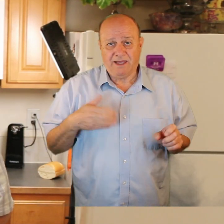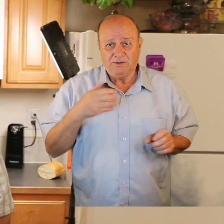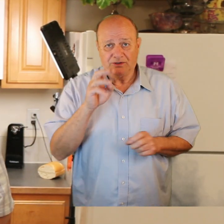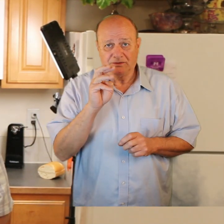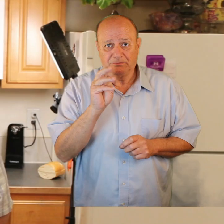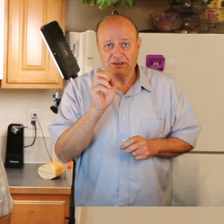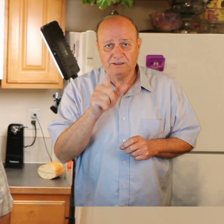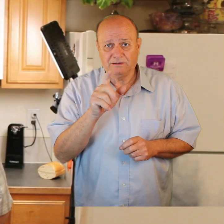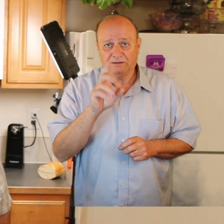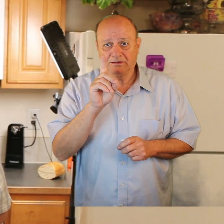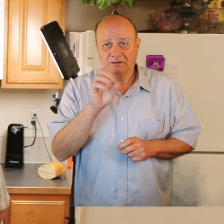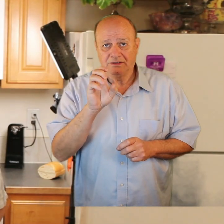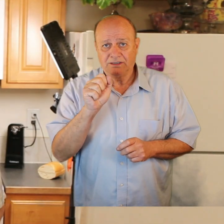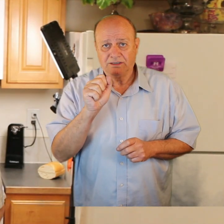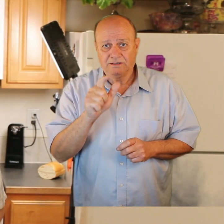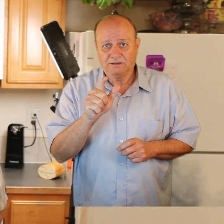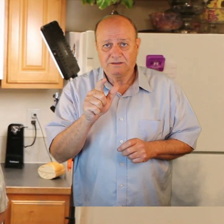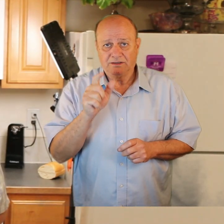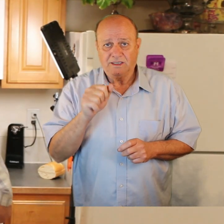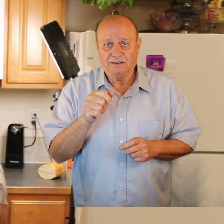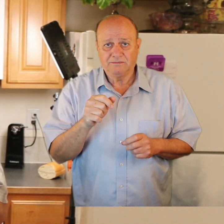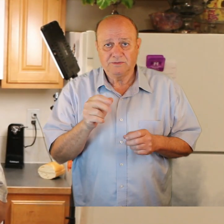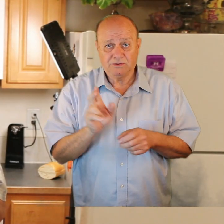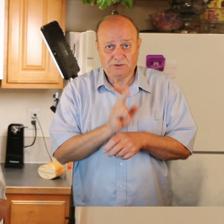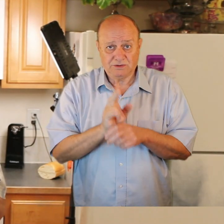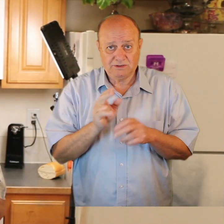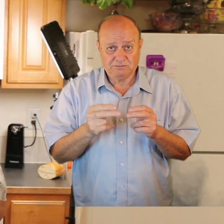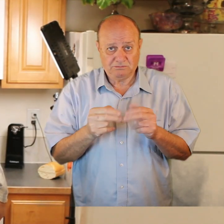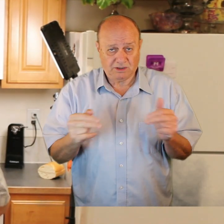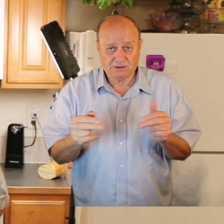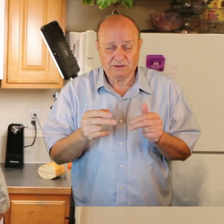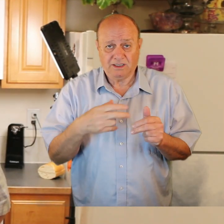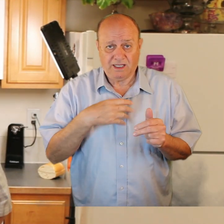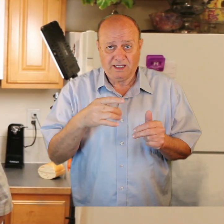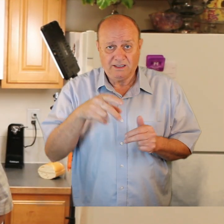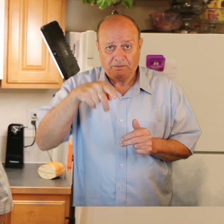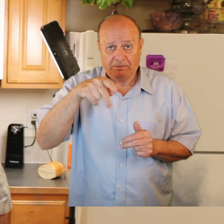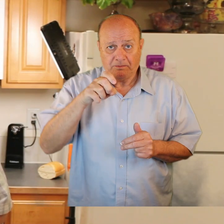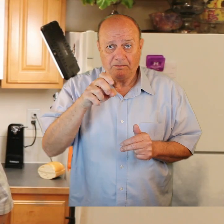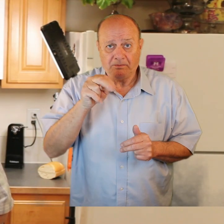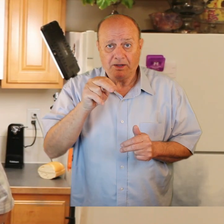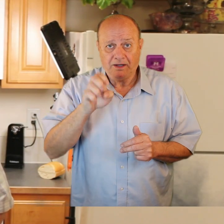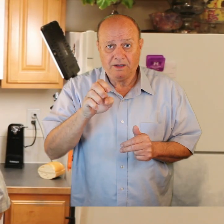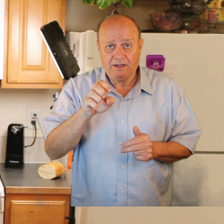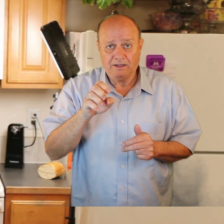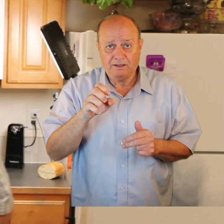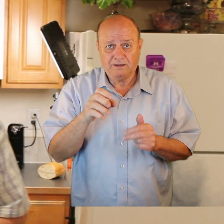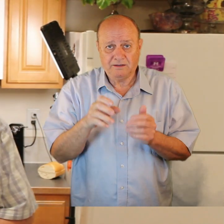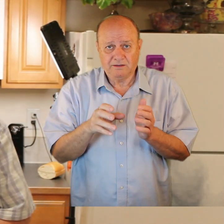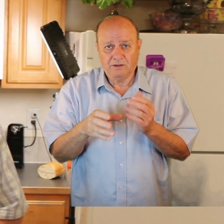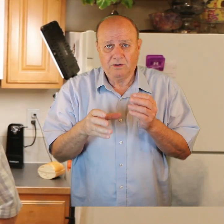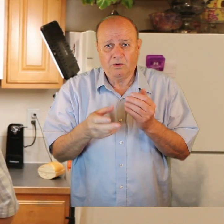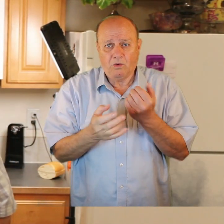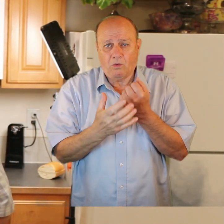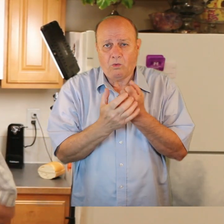making marinara with pasta. I've chosen penne because I like the little holes inside to hold more sauce. The marinara today is going to